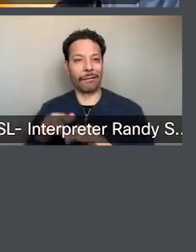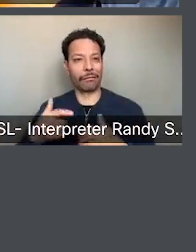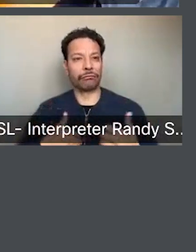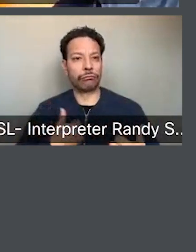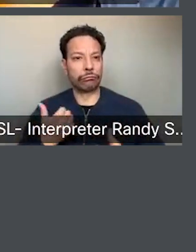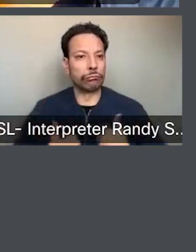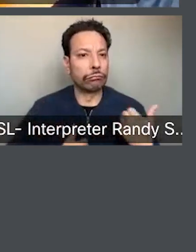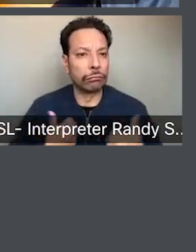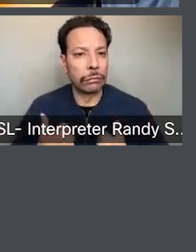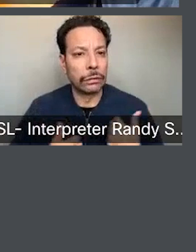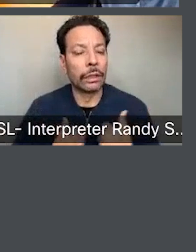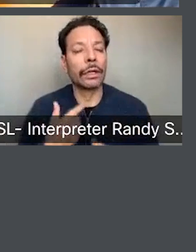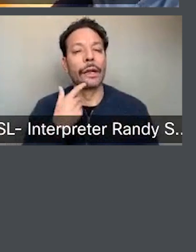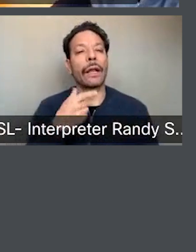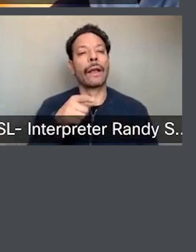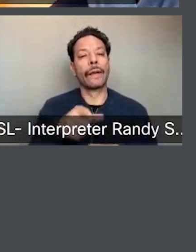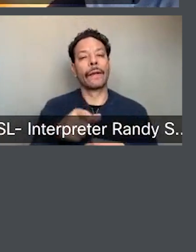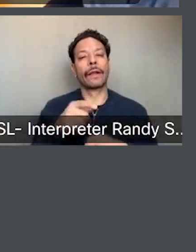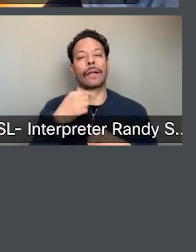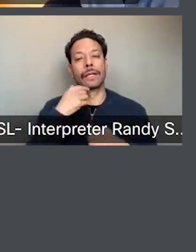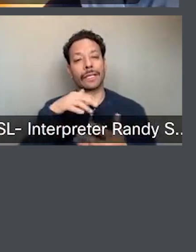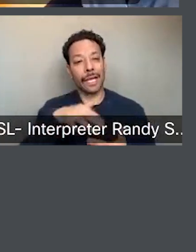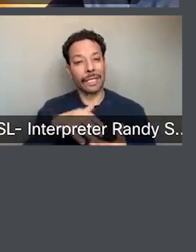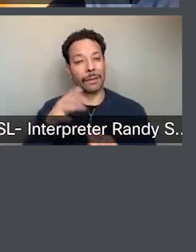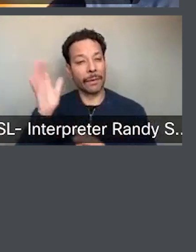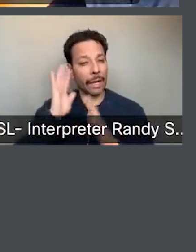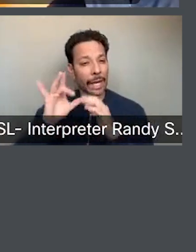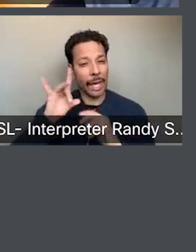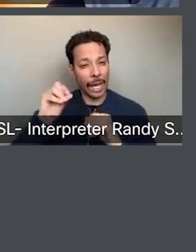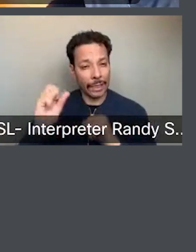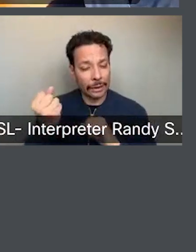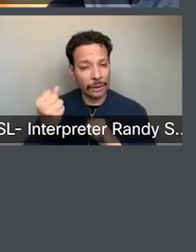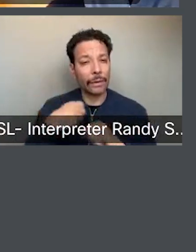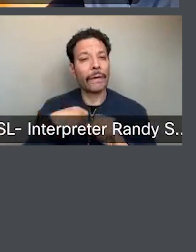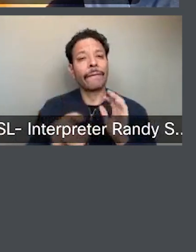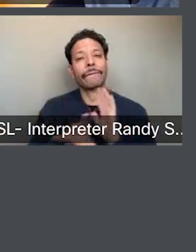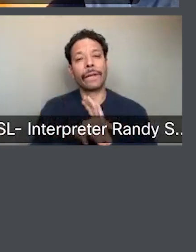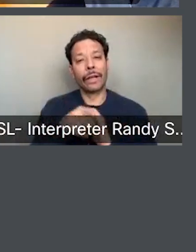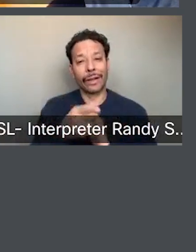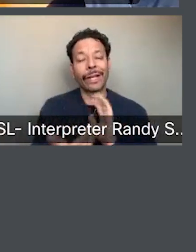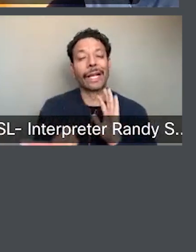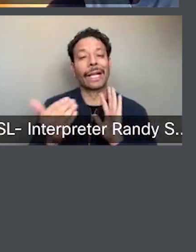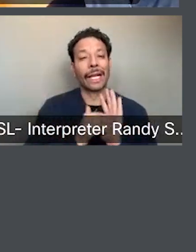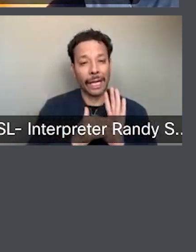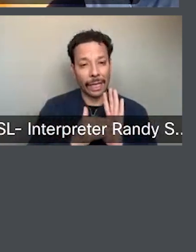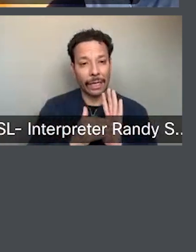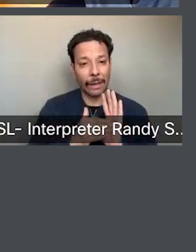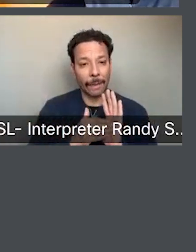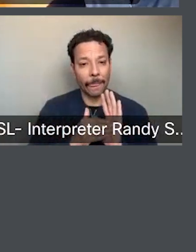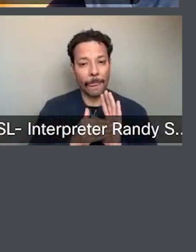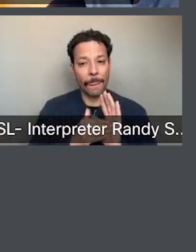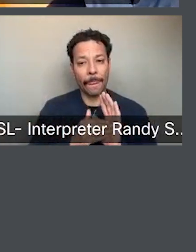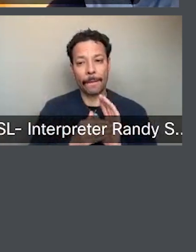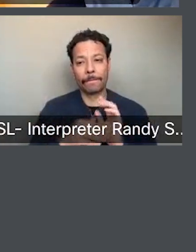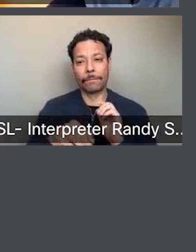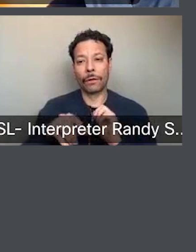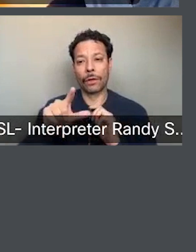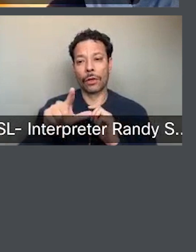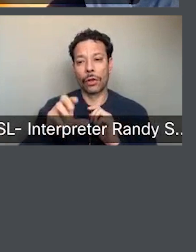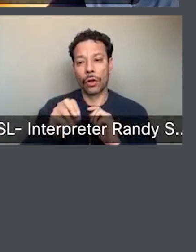Additional studies, so again, they're back in the 80s, we found that. Again, the Liu and Ty Murray study